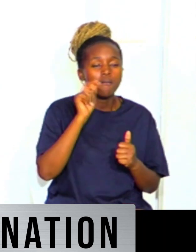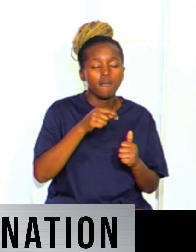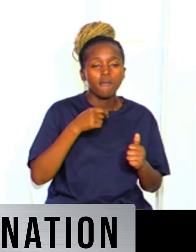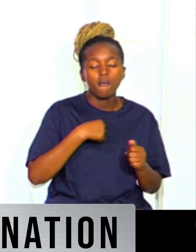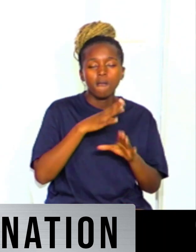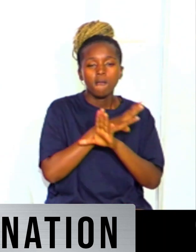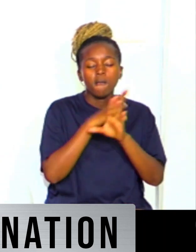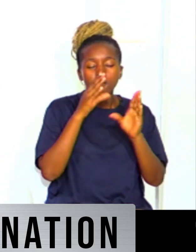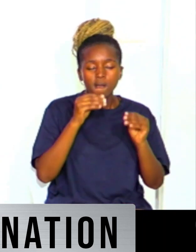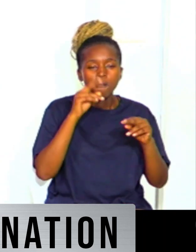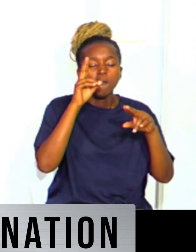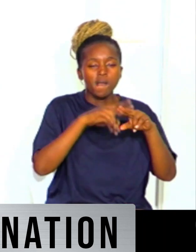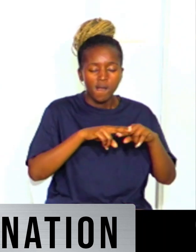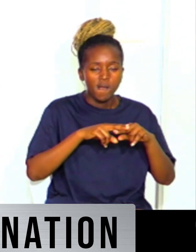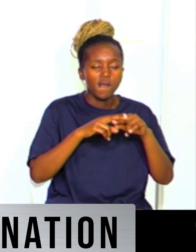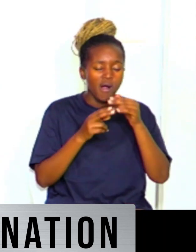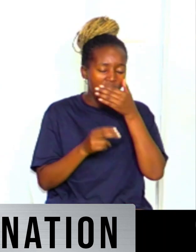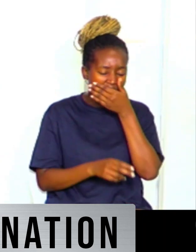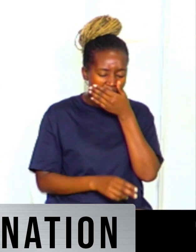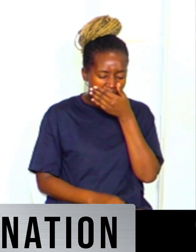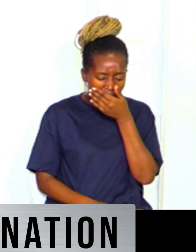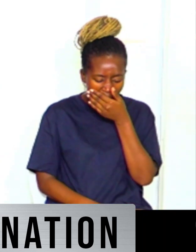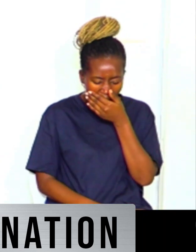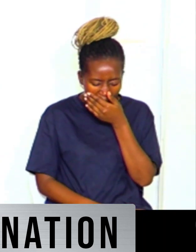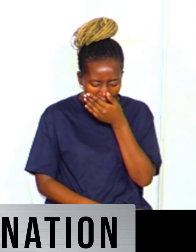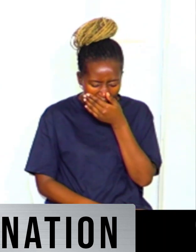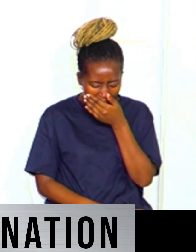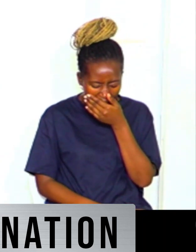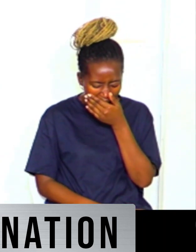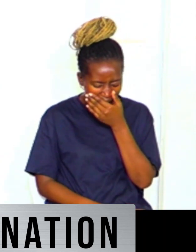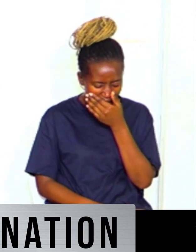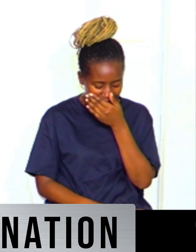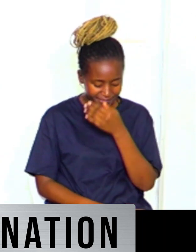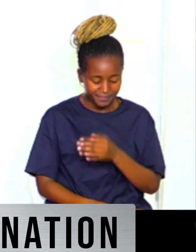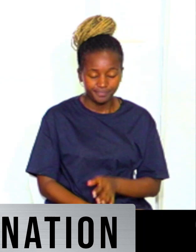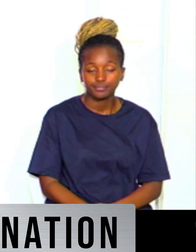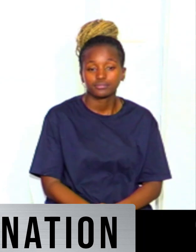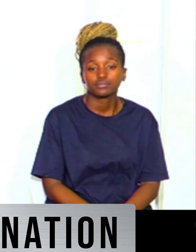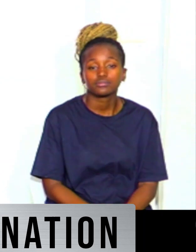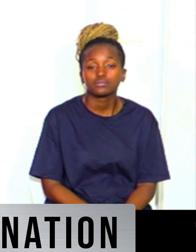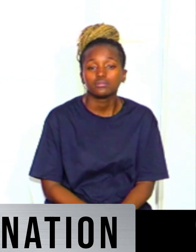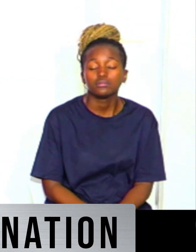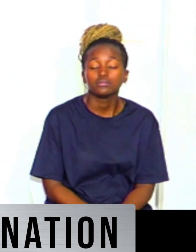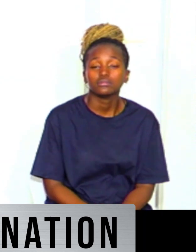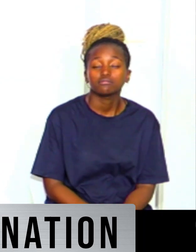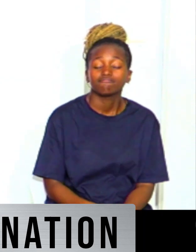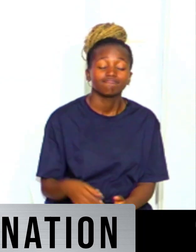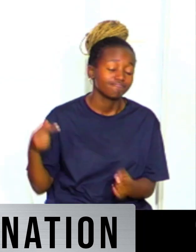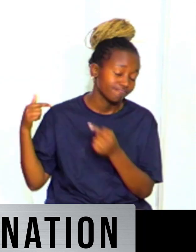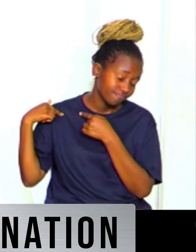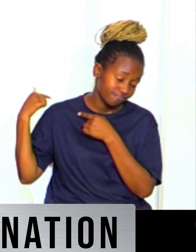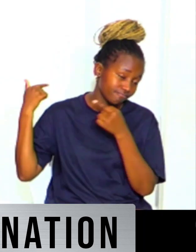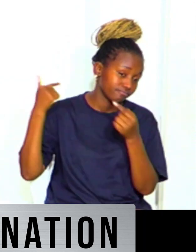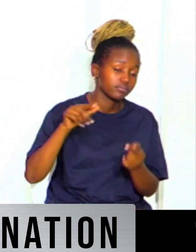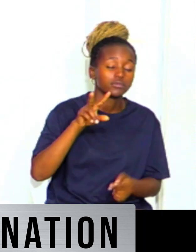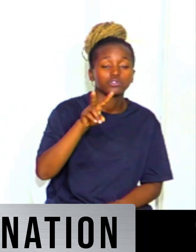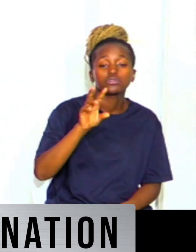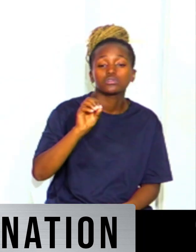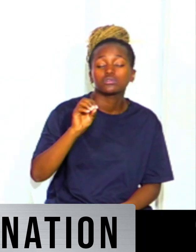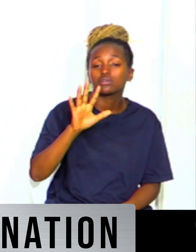Wanga. Yeah, he said. Umewasikia elections yenye ODM haijakuwa kwa hakuna presidential candidate since 2005. It has never